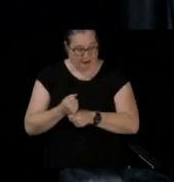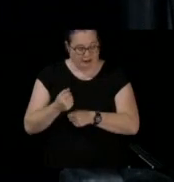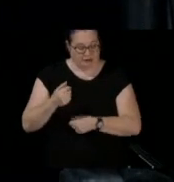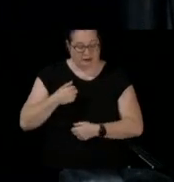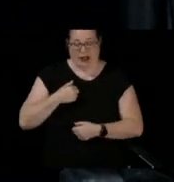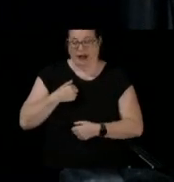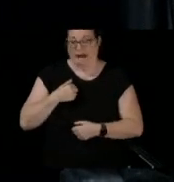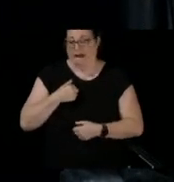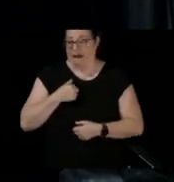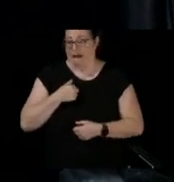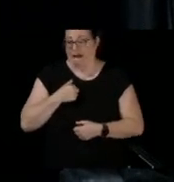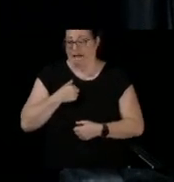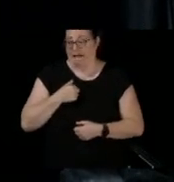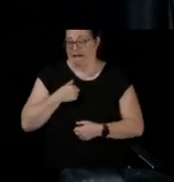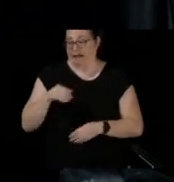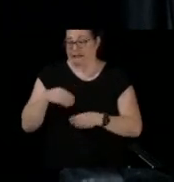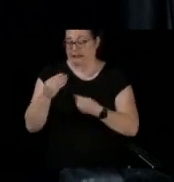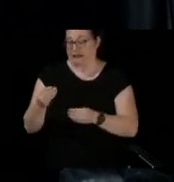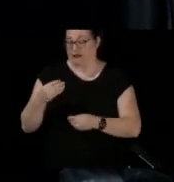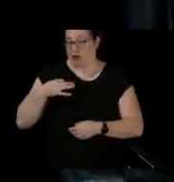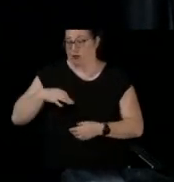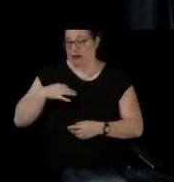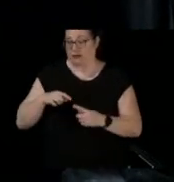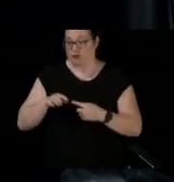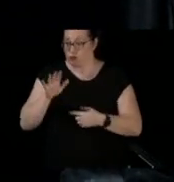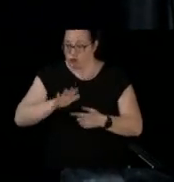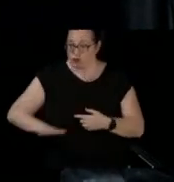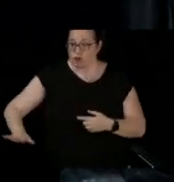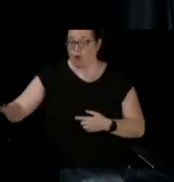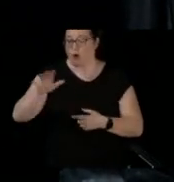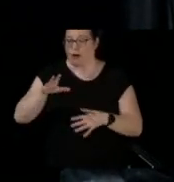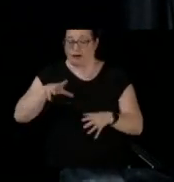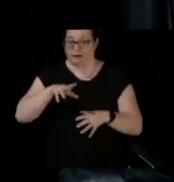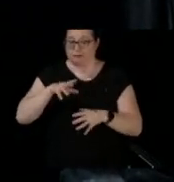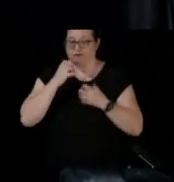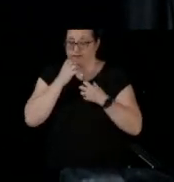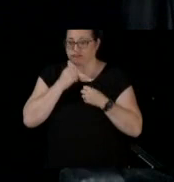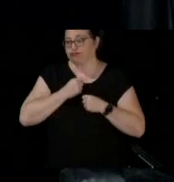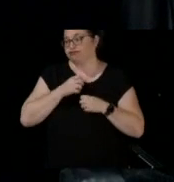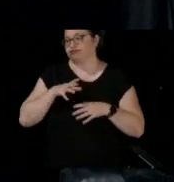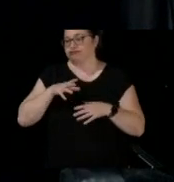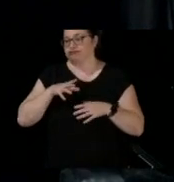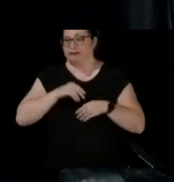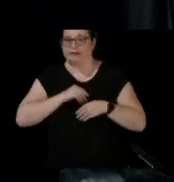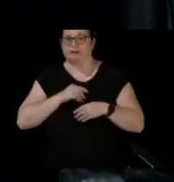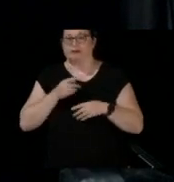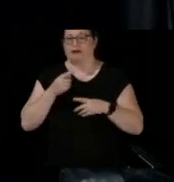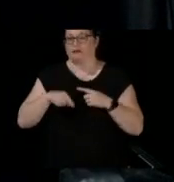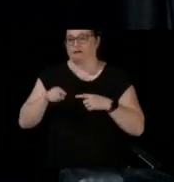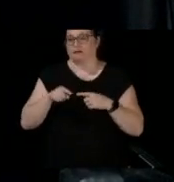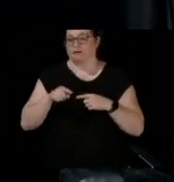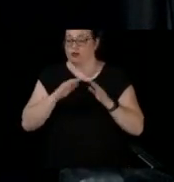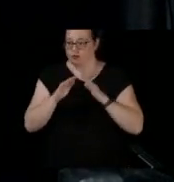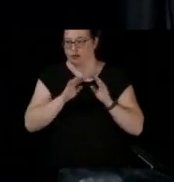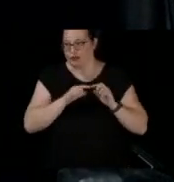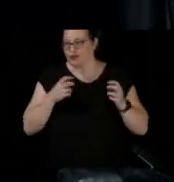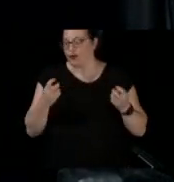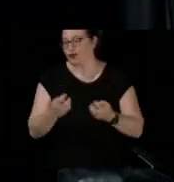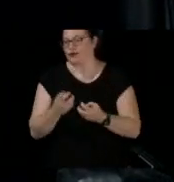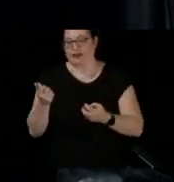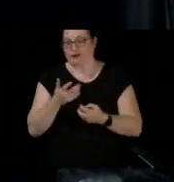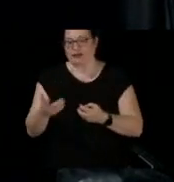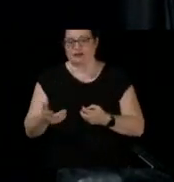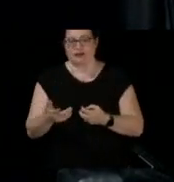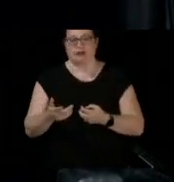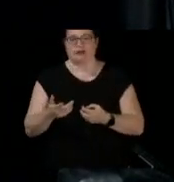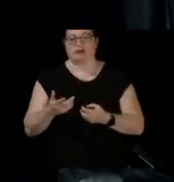with your quick embrace of the practice of community circles. The idea is simple. There's a question and everyone has a